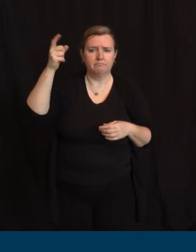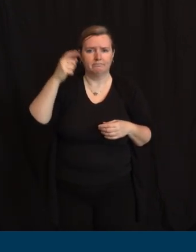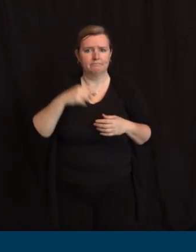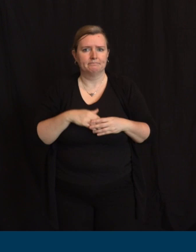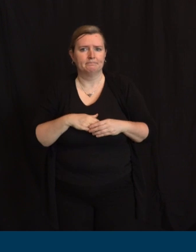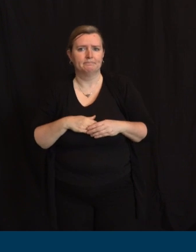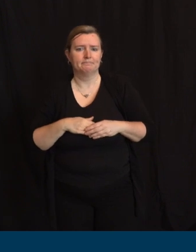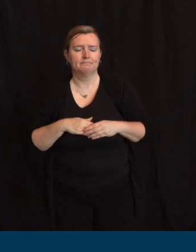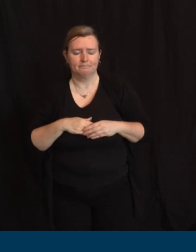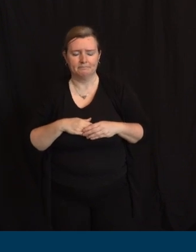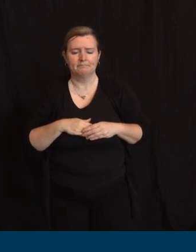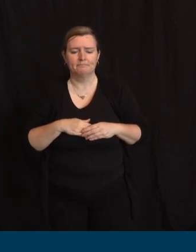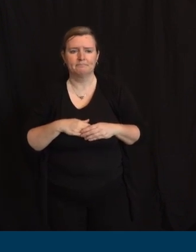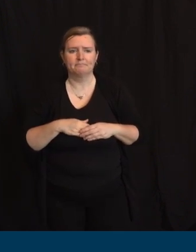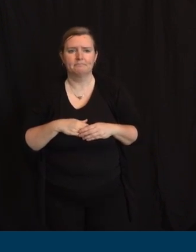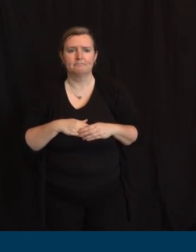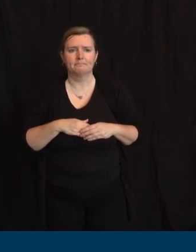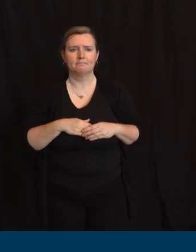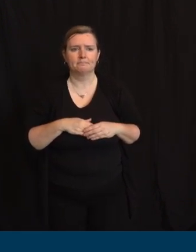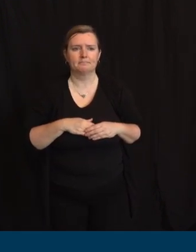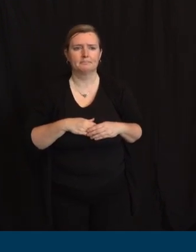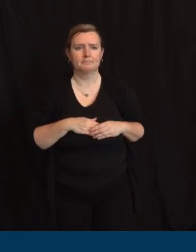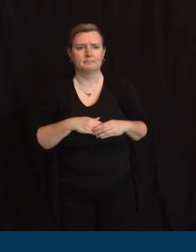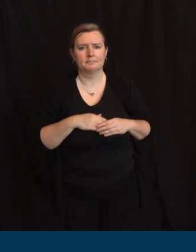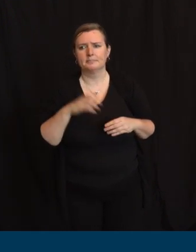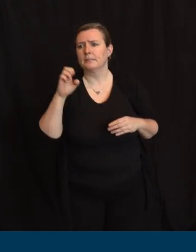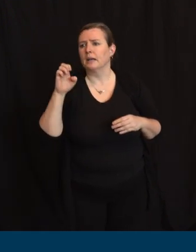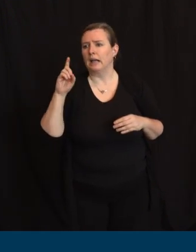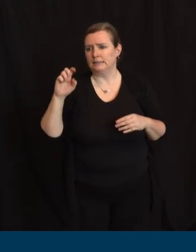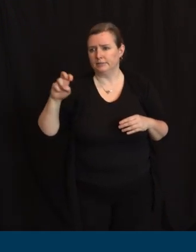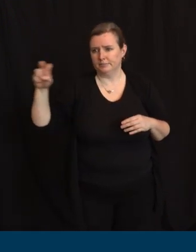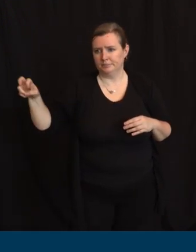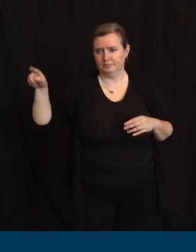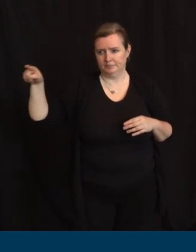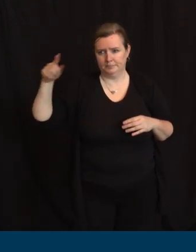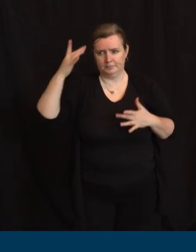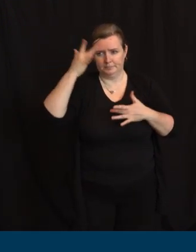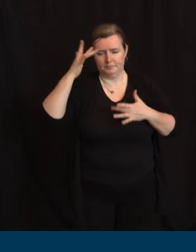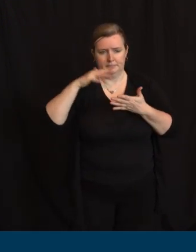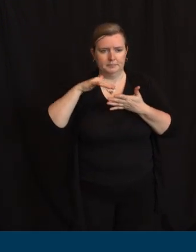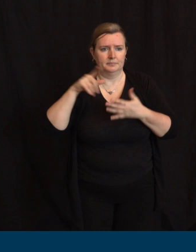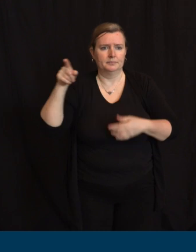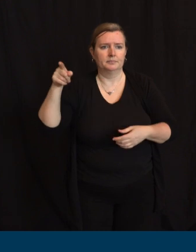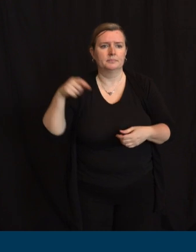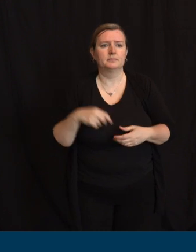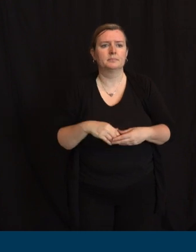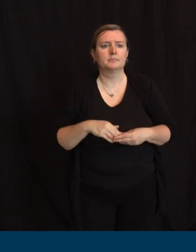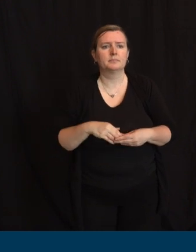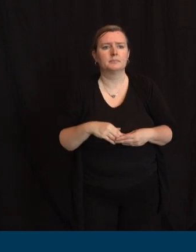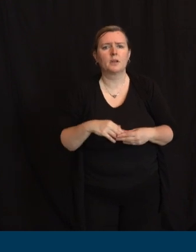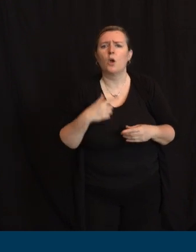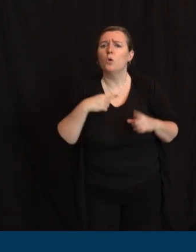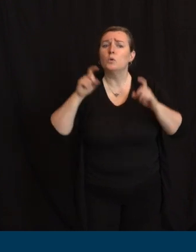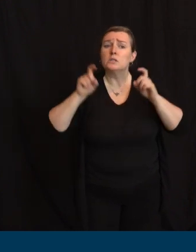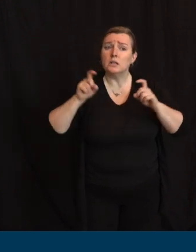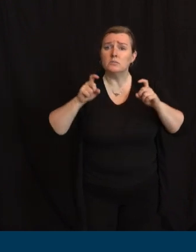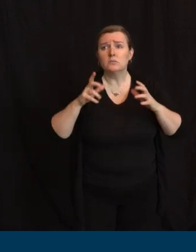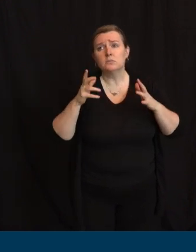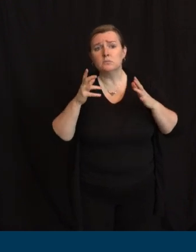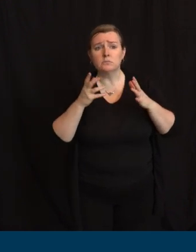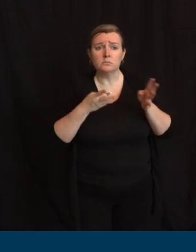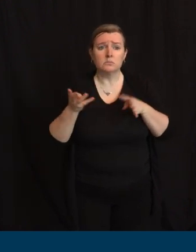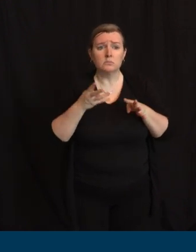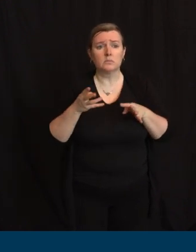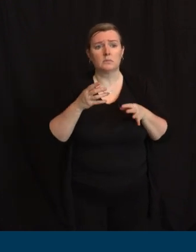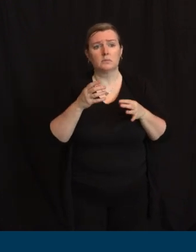of tests that are done every day, we can get in a close approximation. We don't have an exact number, and the reason why we don't have an exact number is